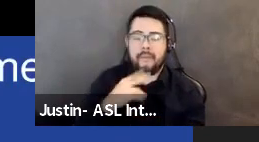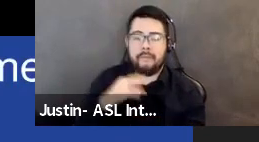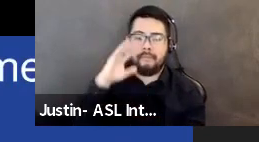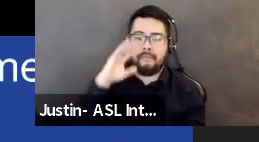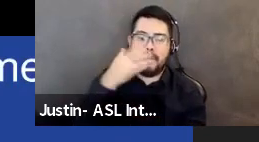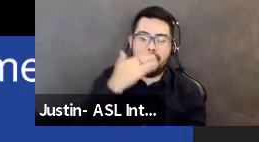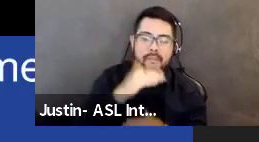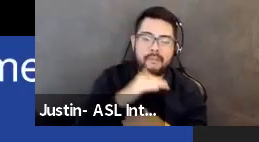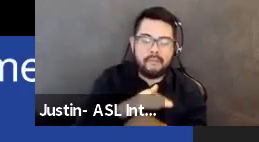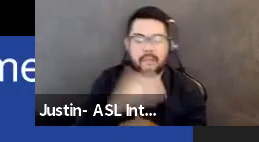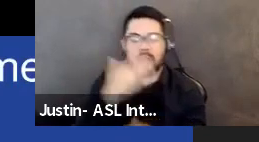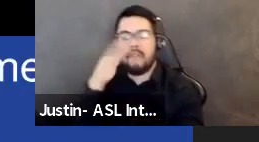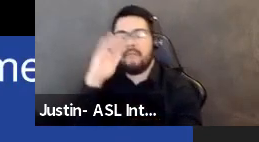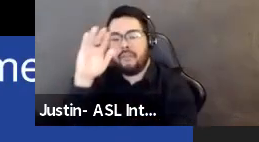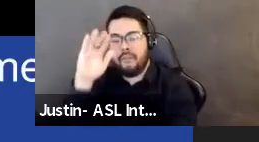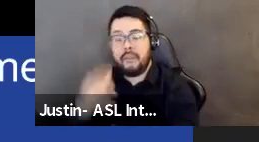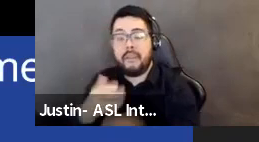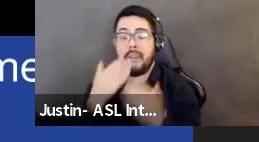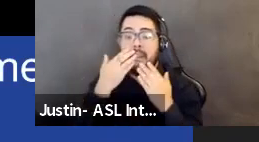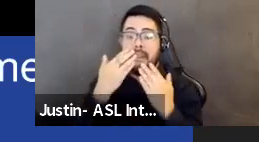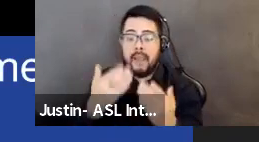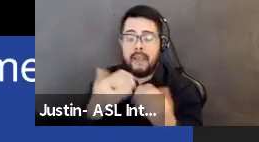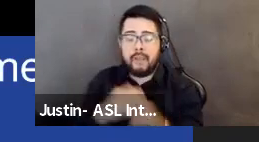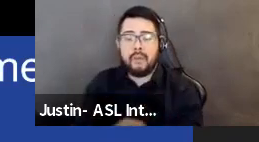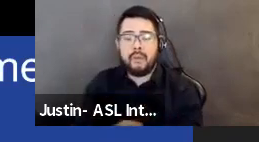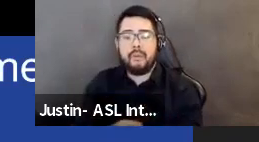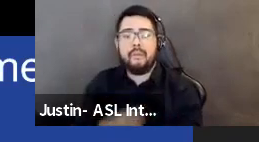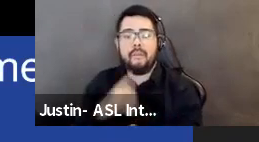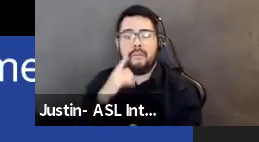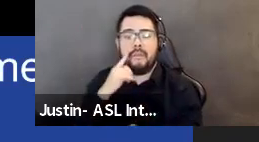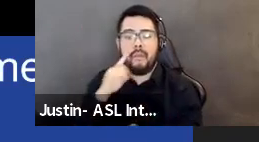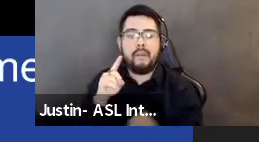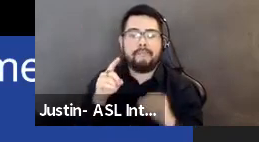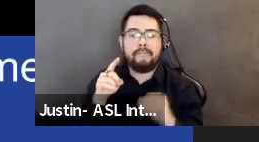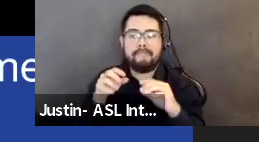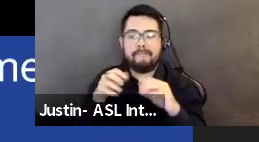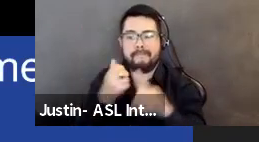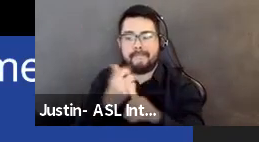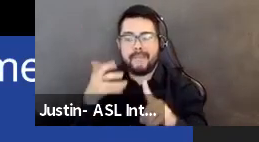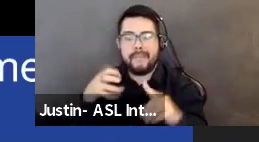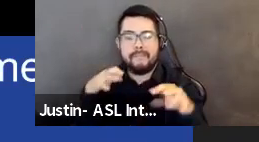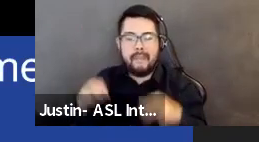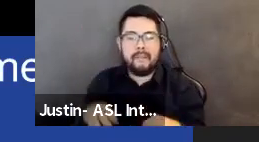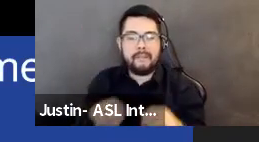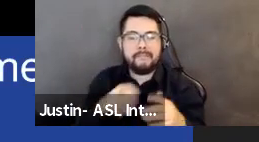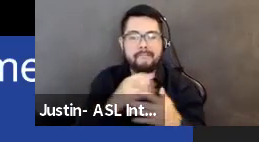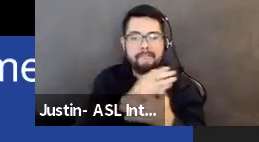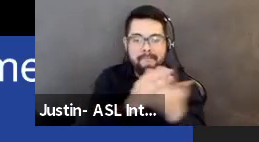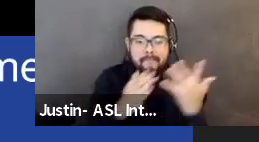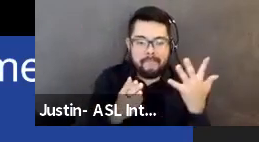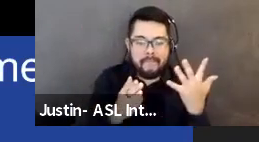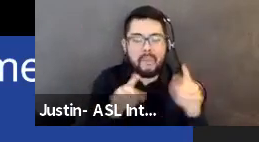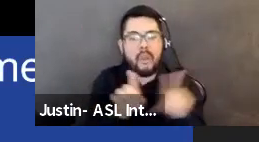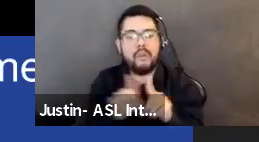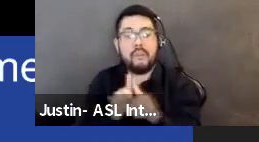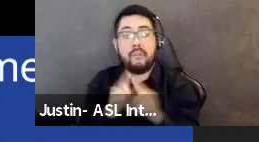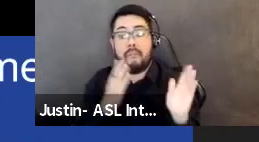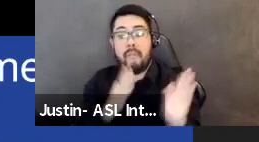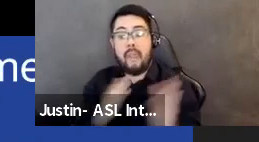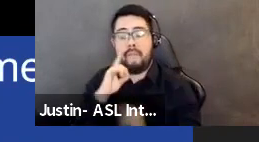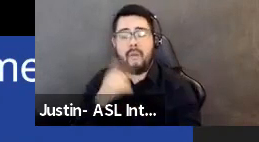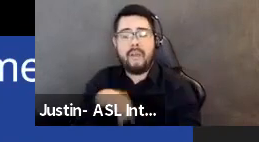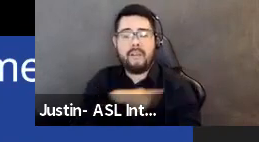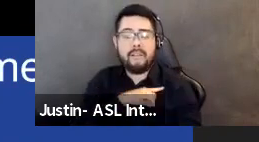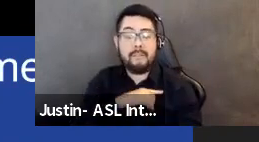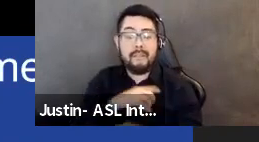to all of you um thank you lindy for setting terms and just um gearing us up for what has been